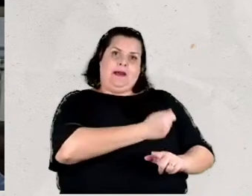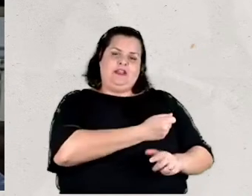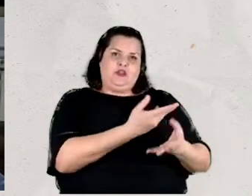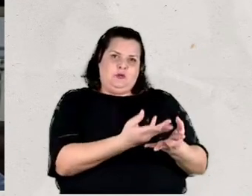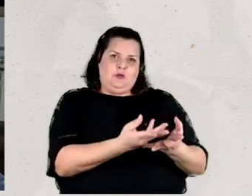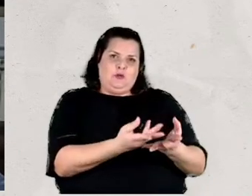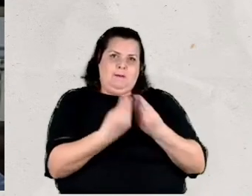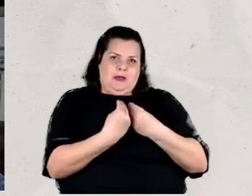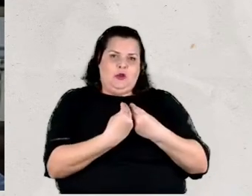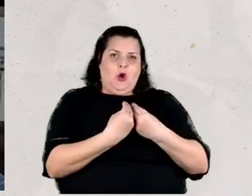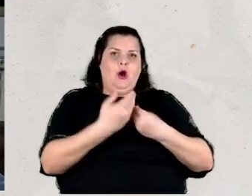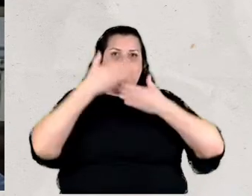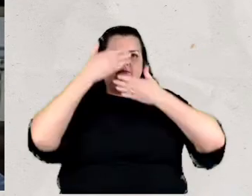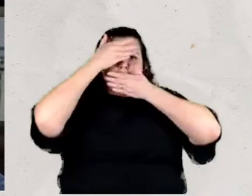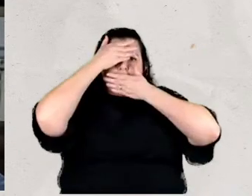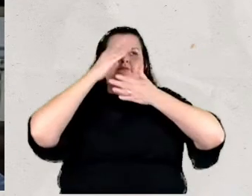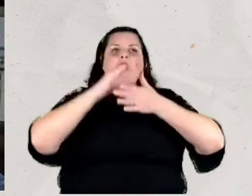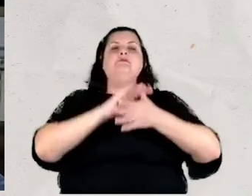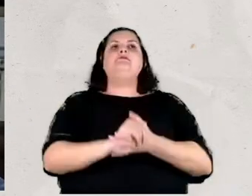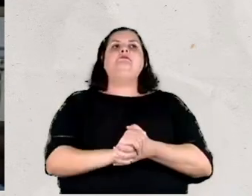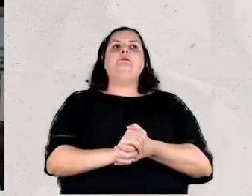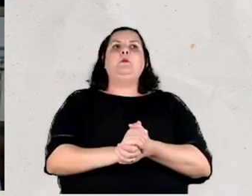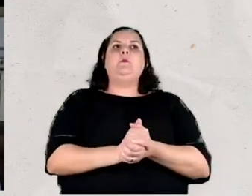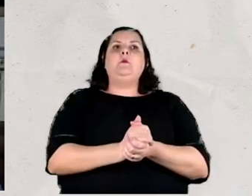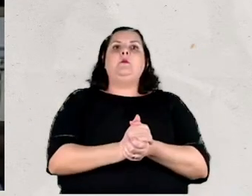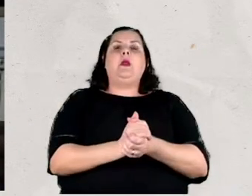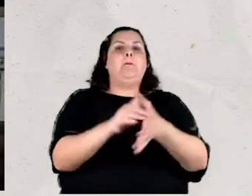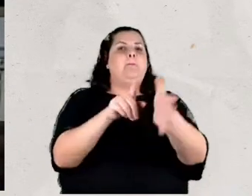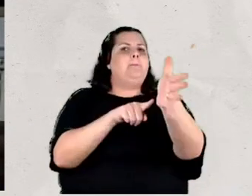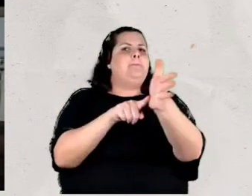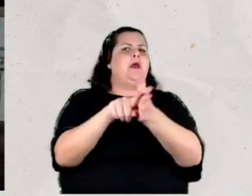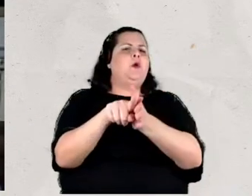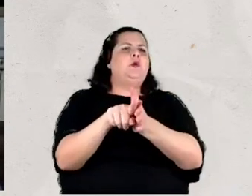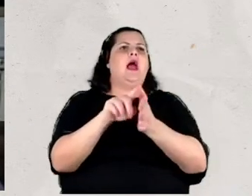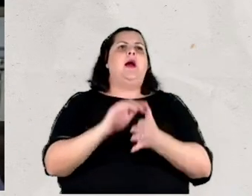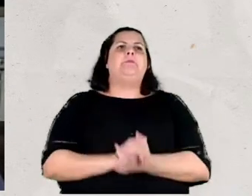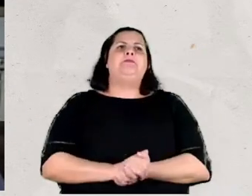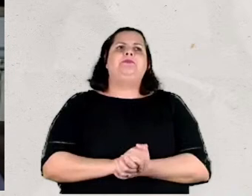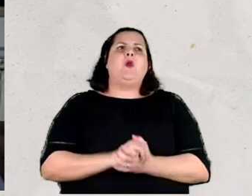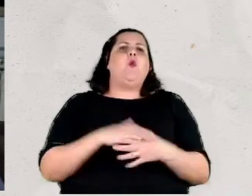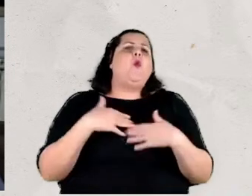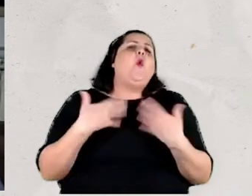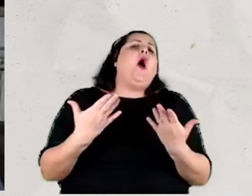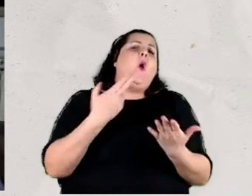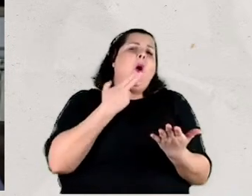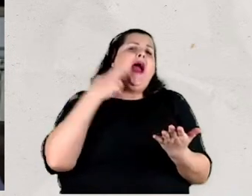perguntar qual dessas cartas realmente significou para você?